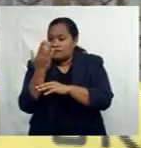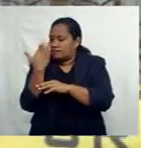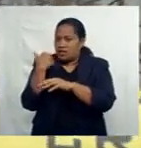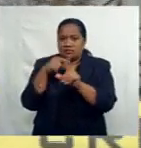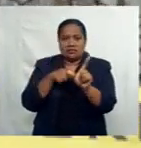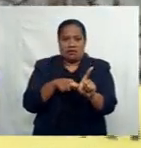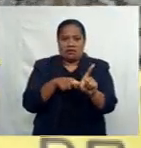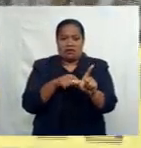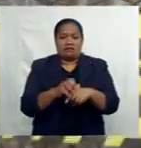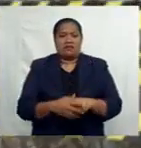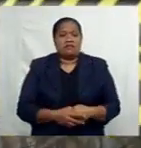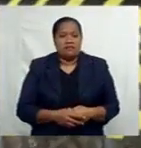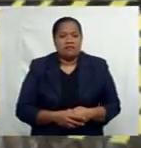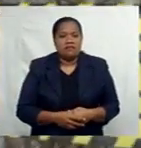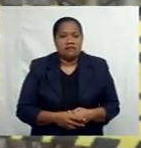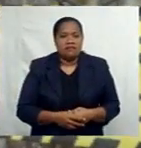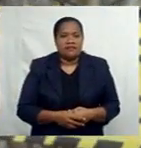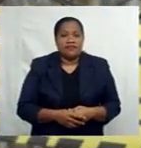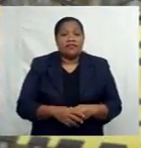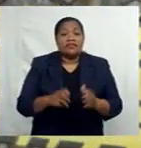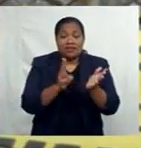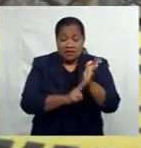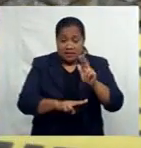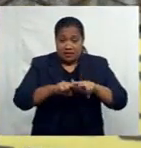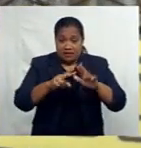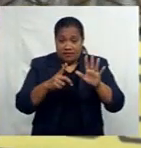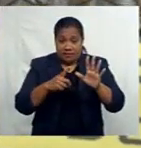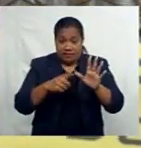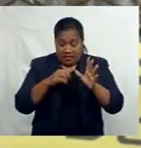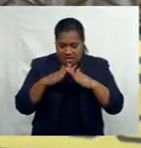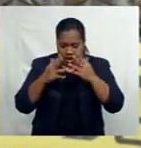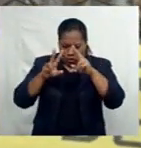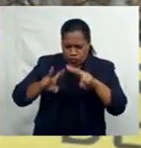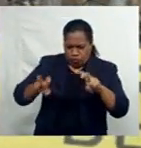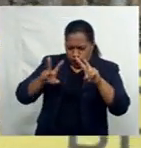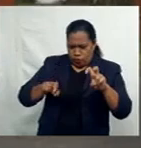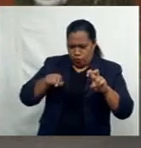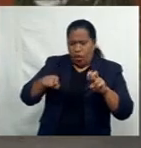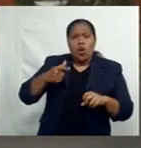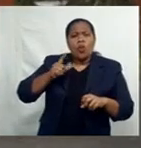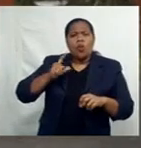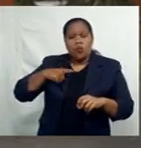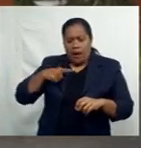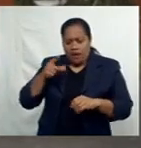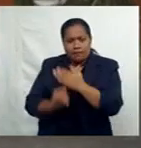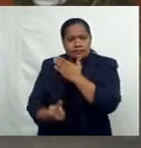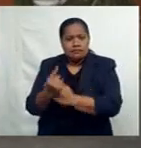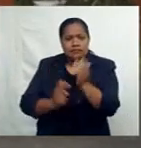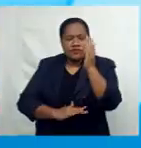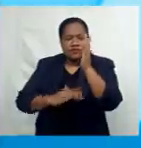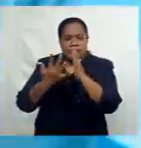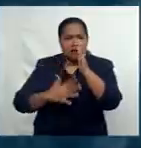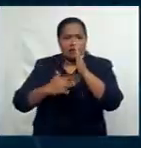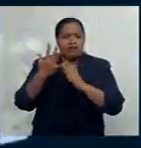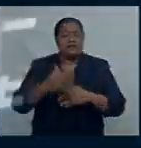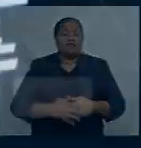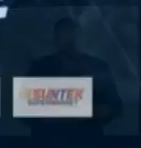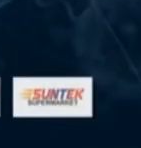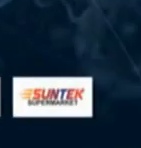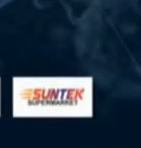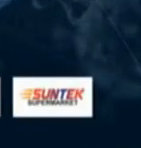year. The NFA will be carrying out investigations into the incident to ascertain the cause of the fire.